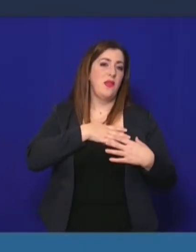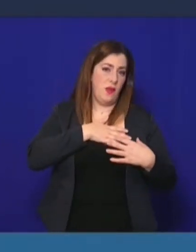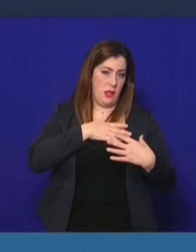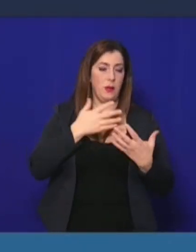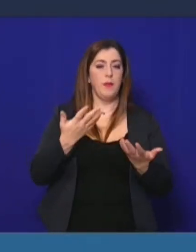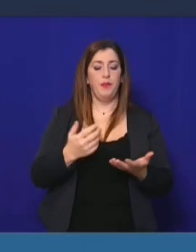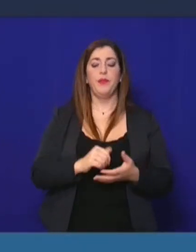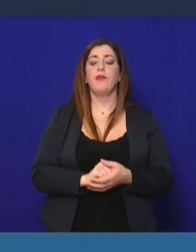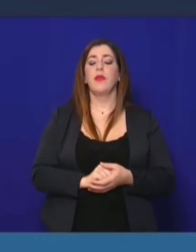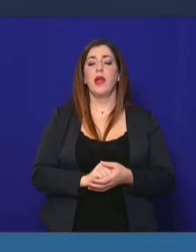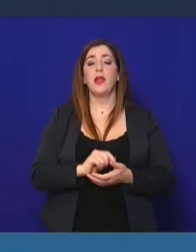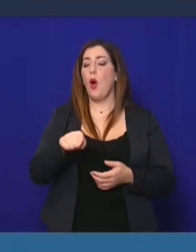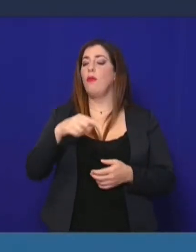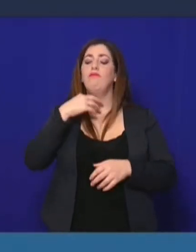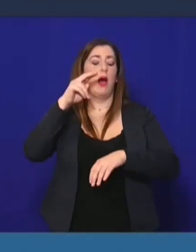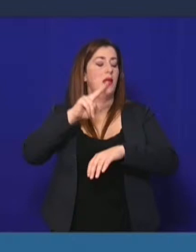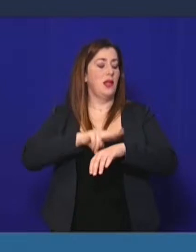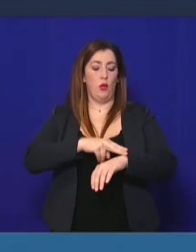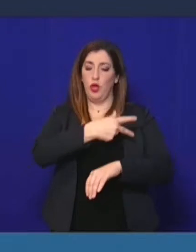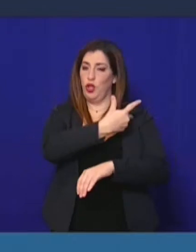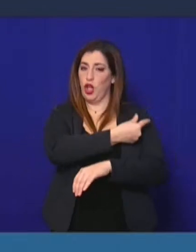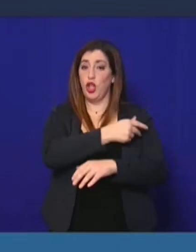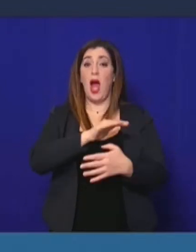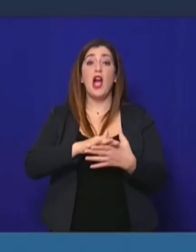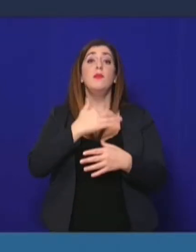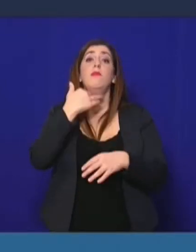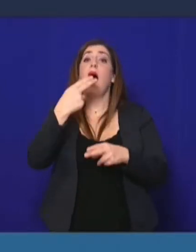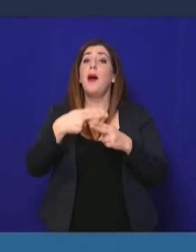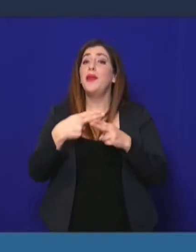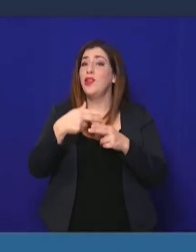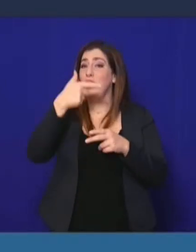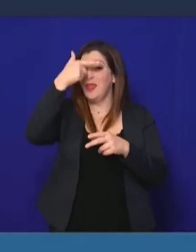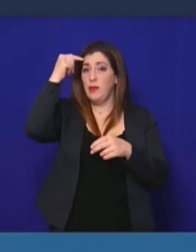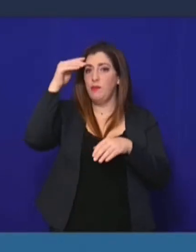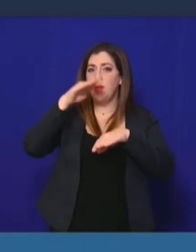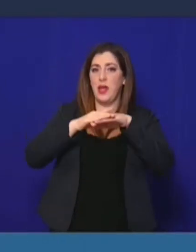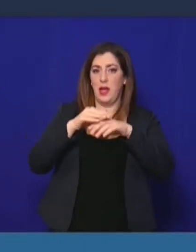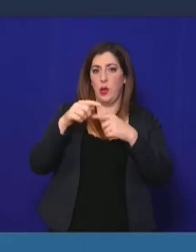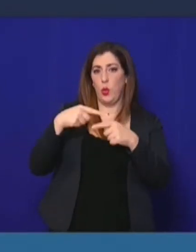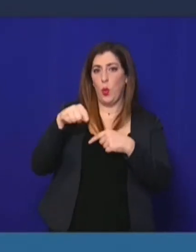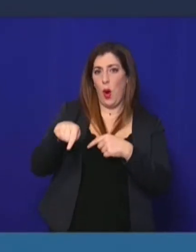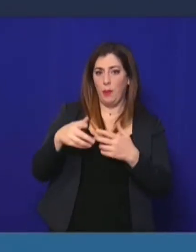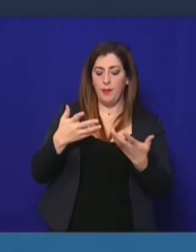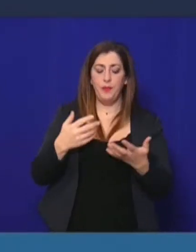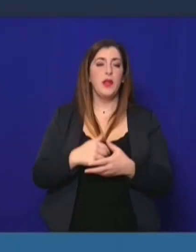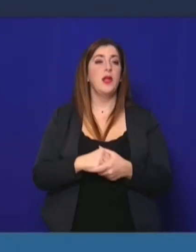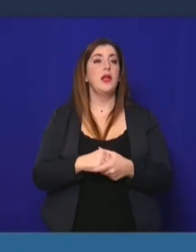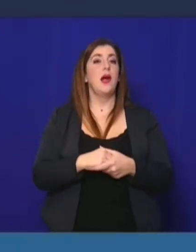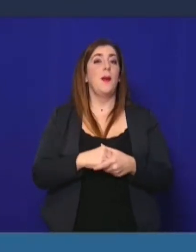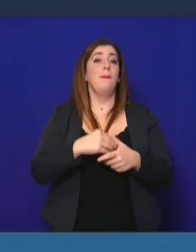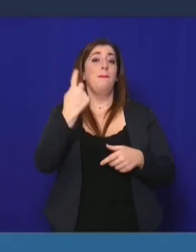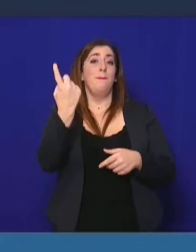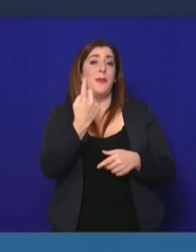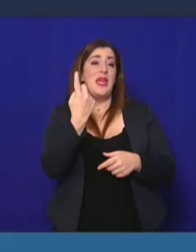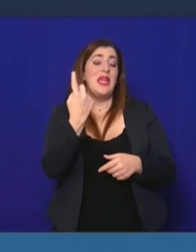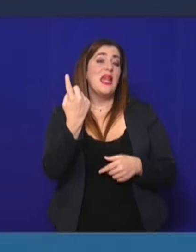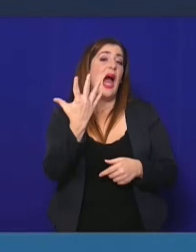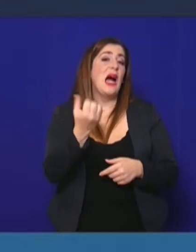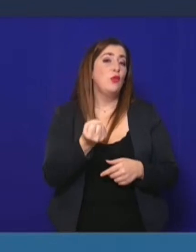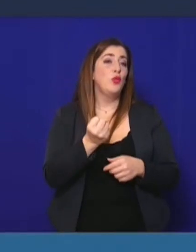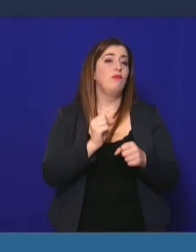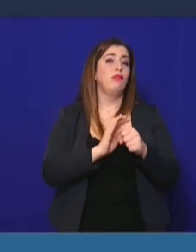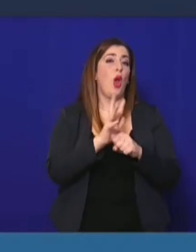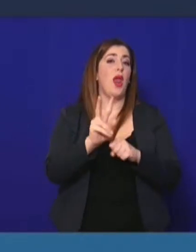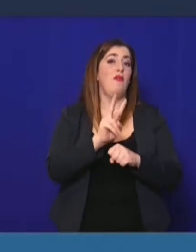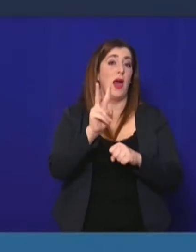qegħdin f'kwarantina, ovvja li dawn ma jkunux qegħdin jieħduha dak il-ħin, però dawk li jkunu active COVID wara li mbagħad